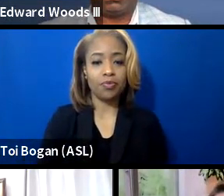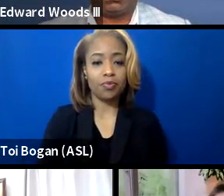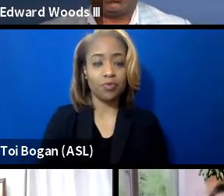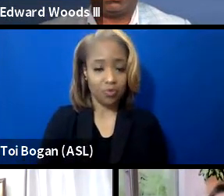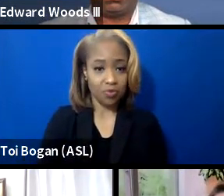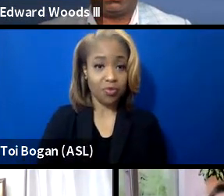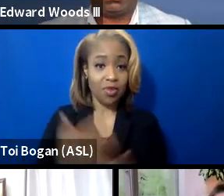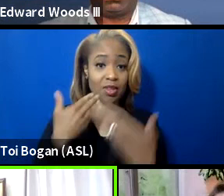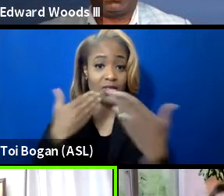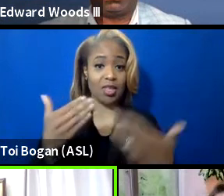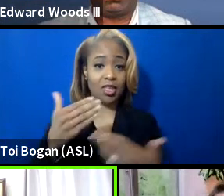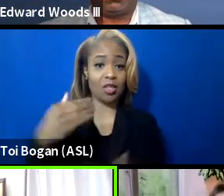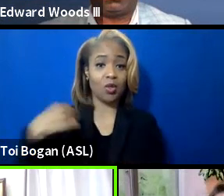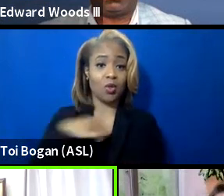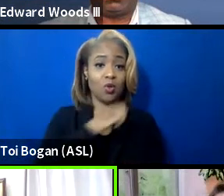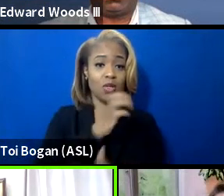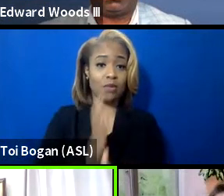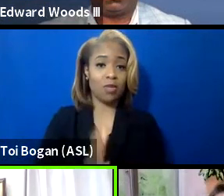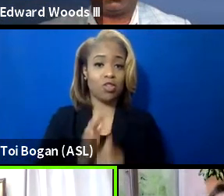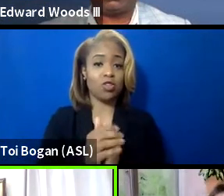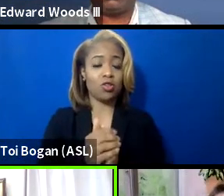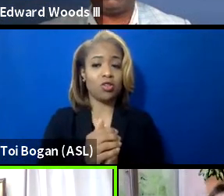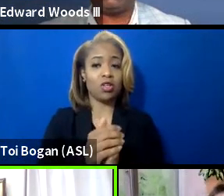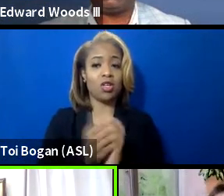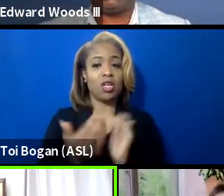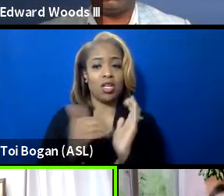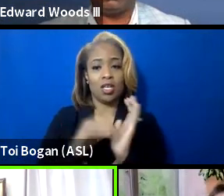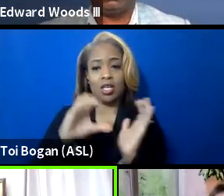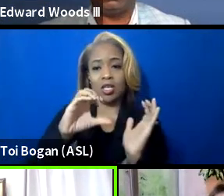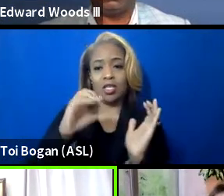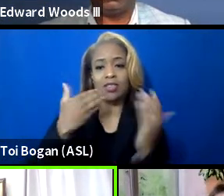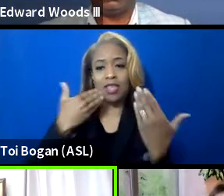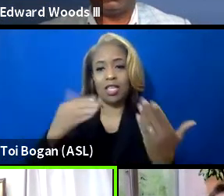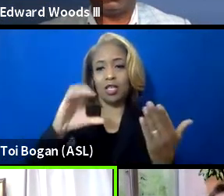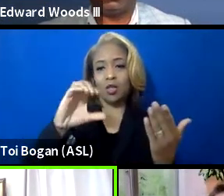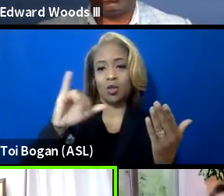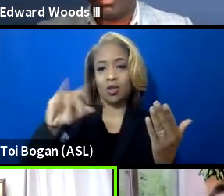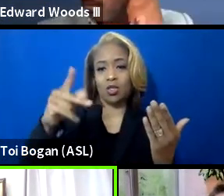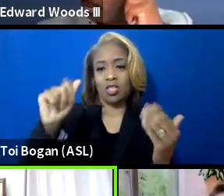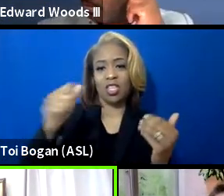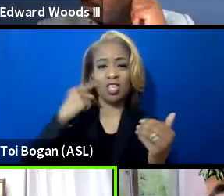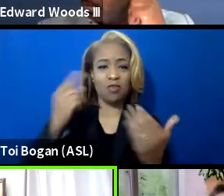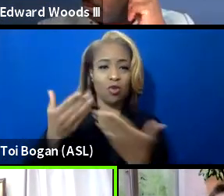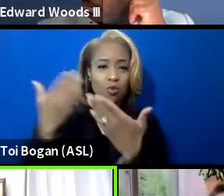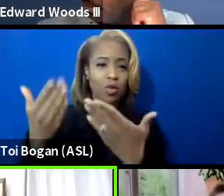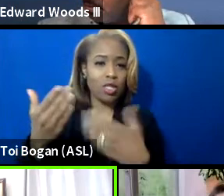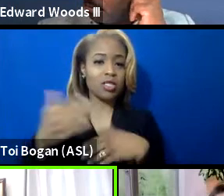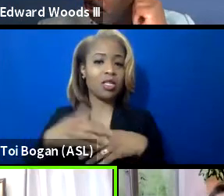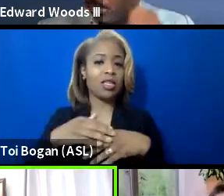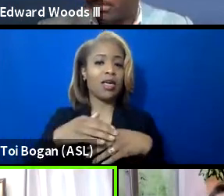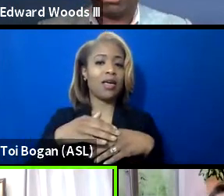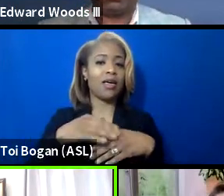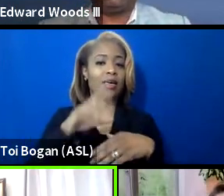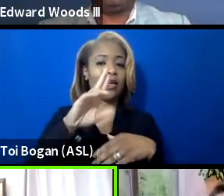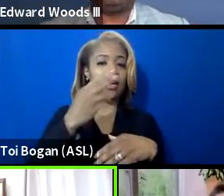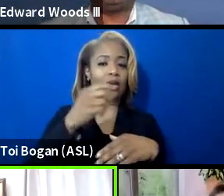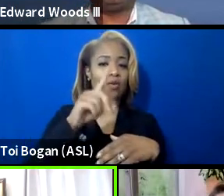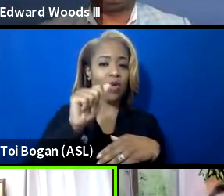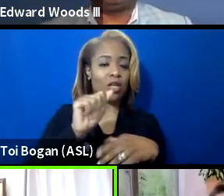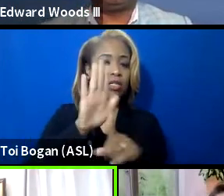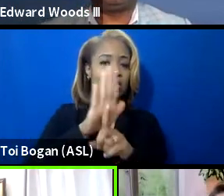Well, thank you, commissioners. And again, thank you, Cynthia, for raising the question. Rhonda, thank you for echoing the sentiment,